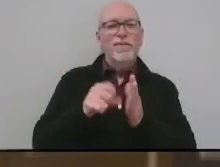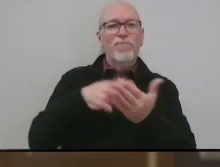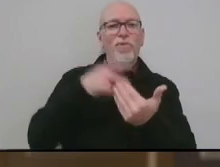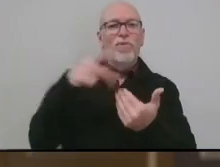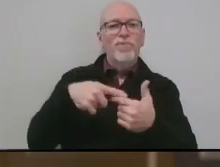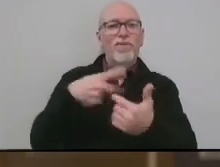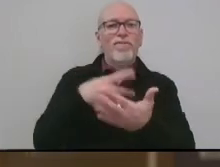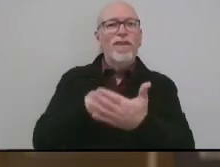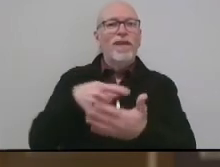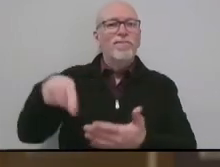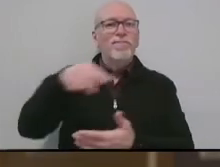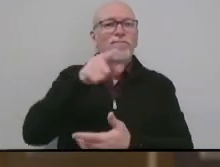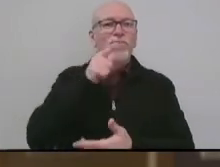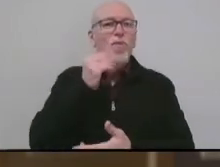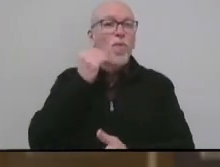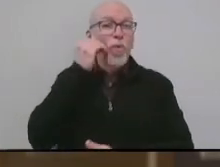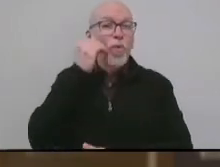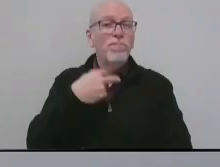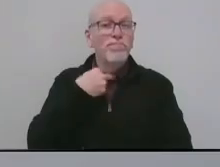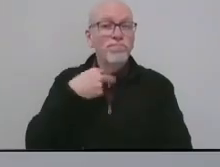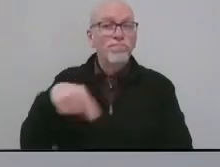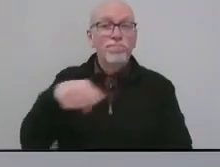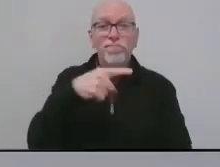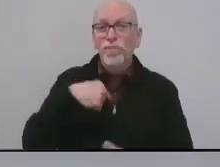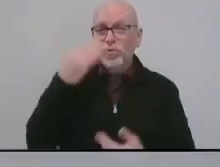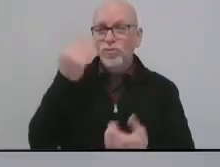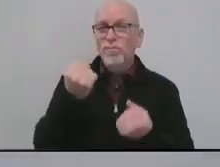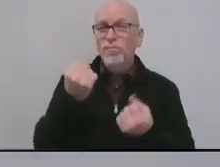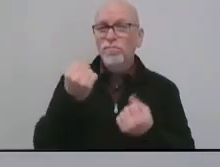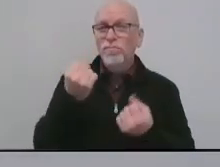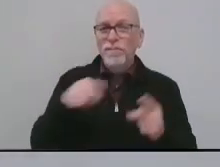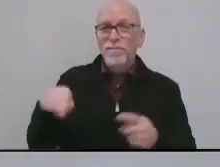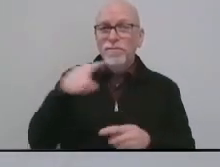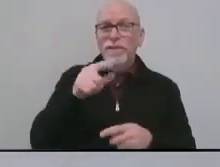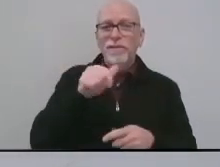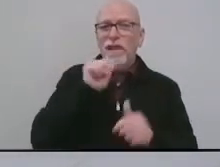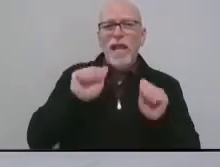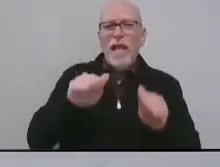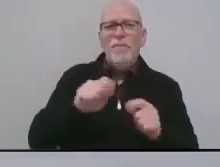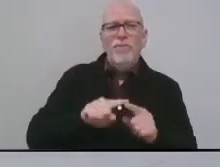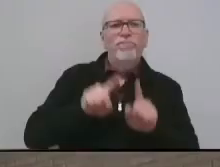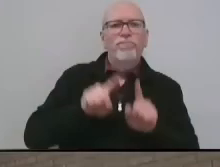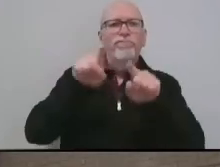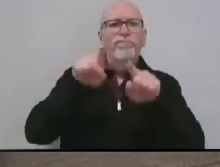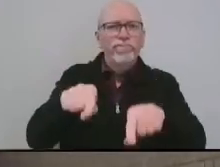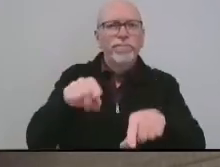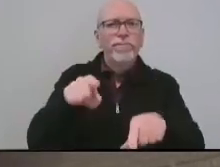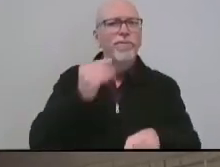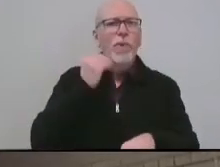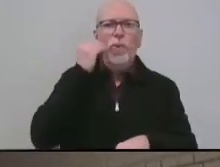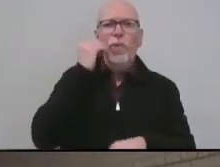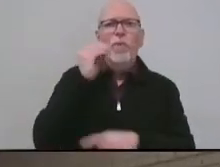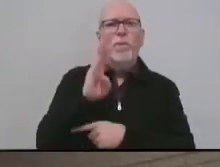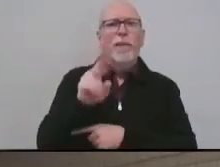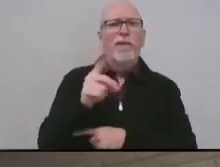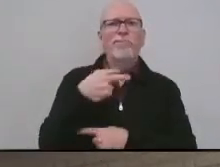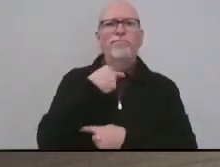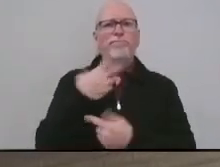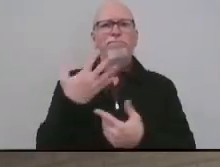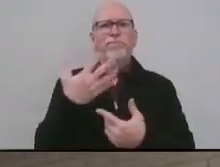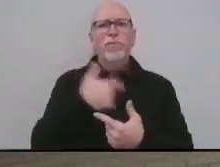As we all know, there are a number of individuals who have been unable to make it here, and they are at home, homebound, and we're thrilled that